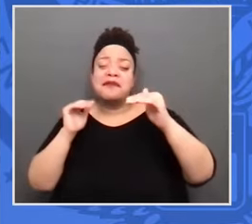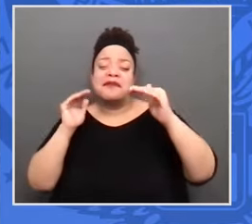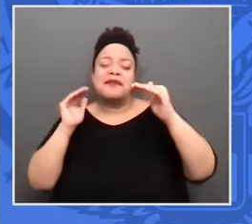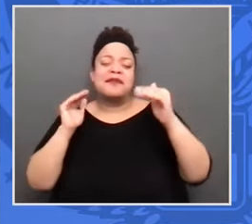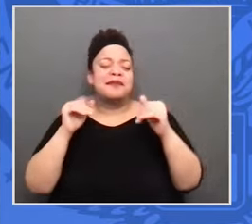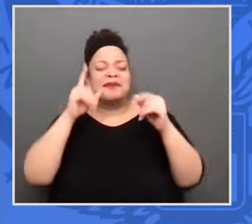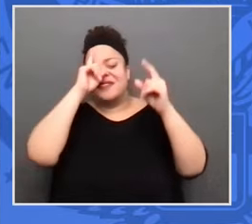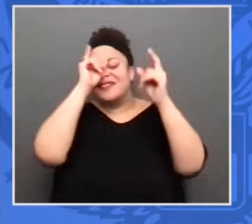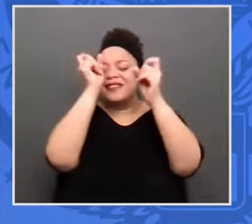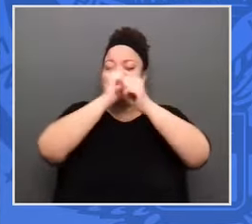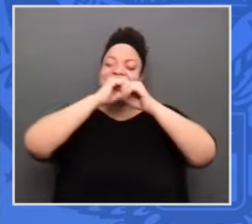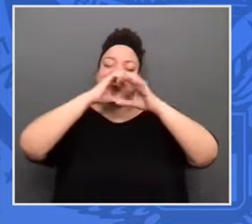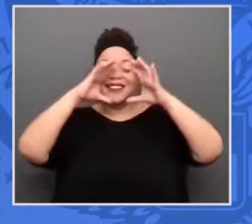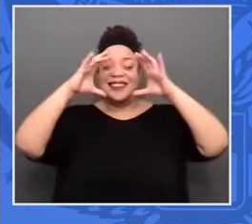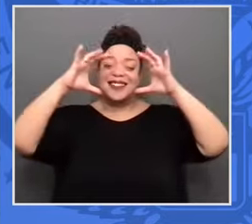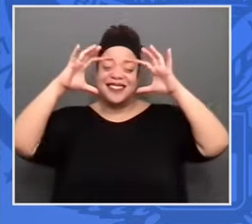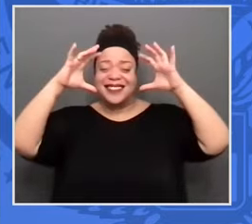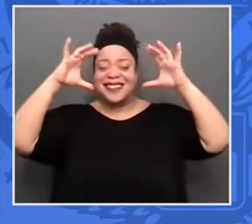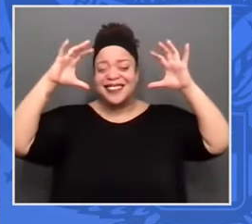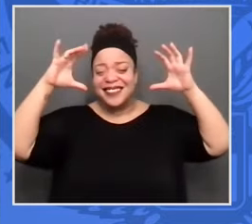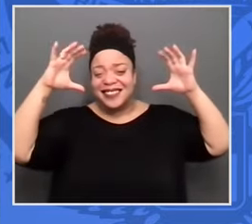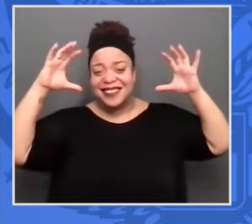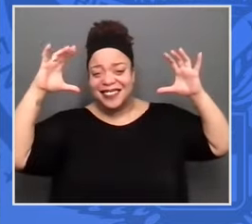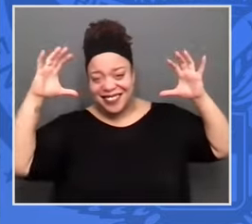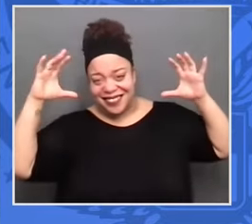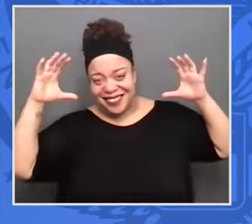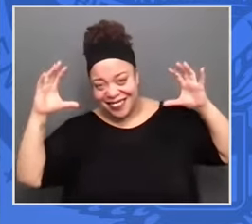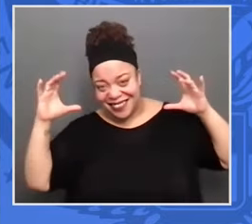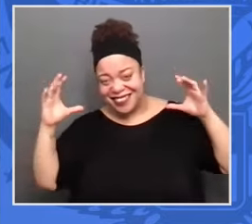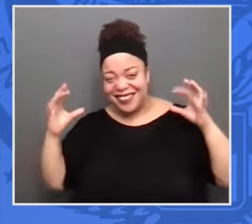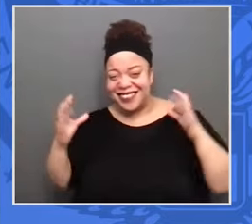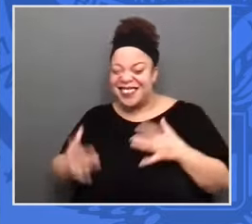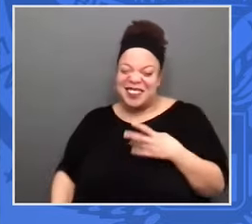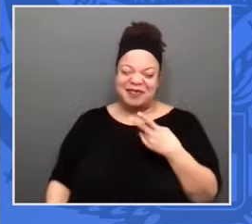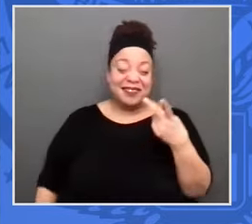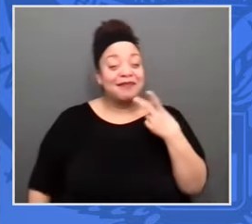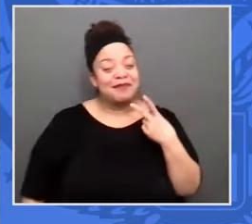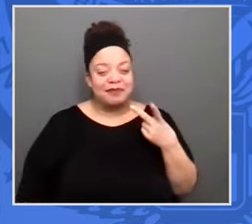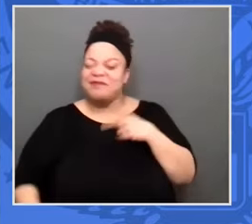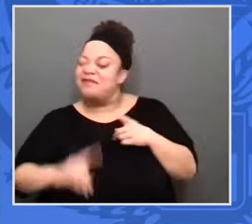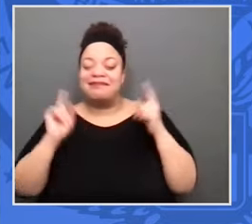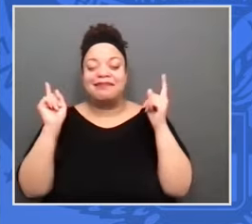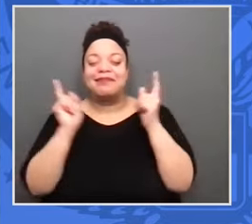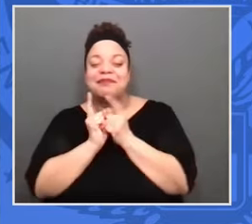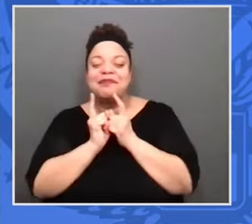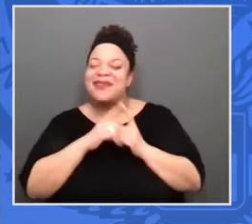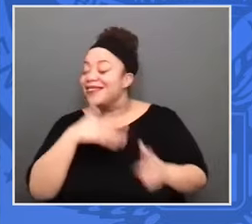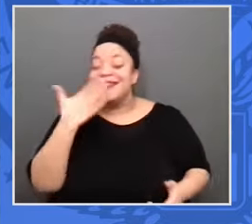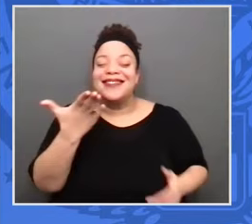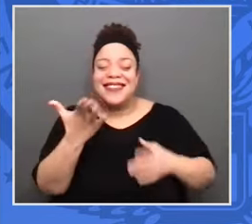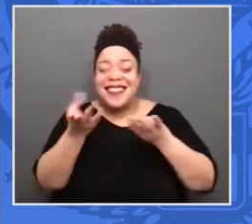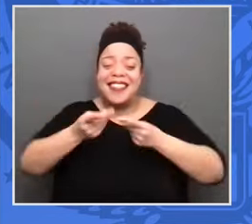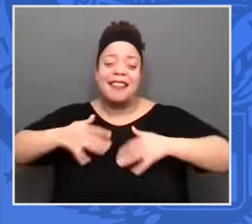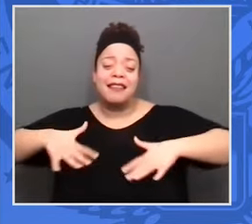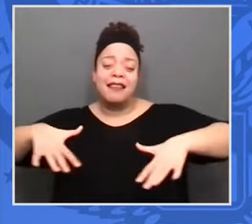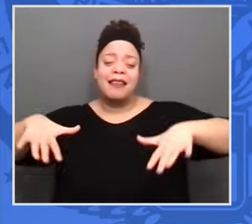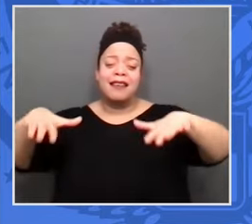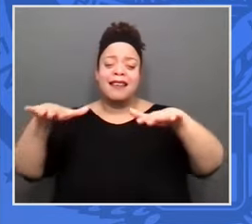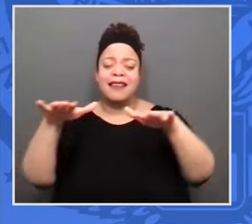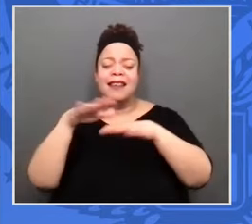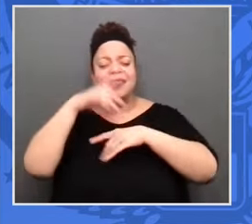dreams. Meet me in a land of hope and dreams.